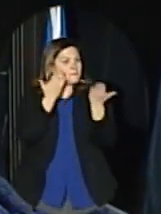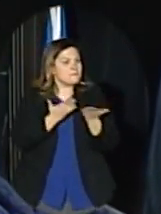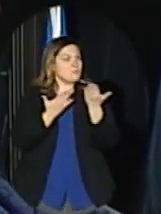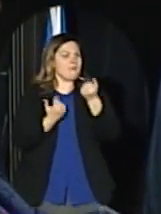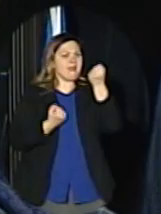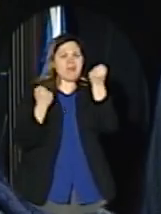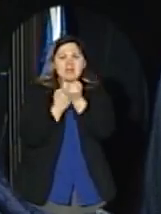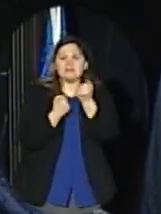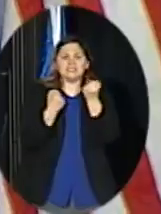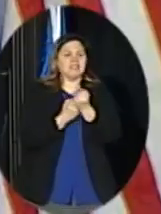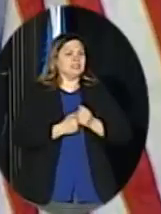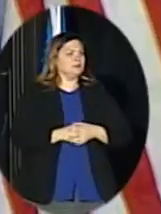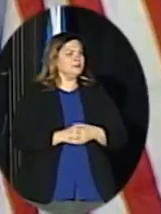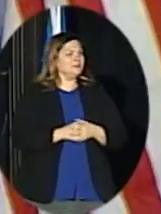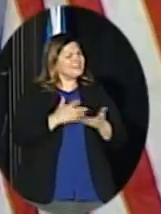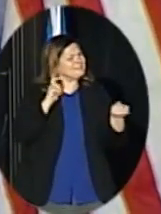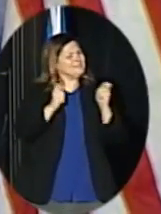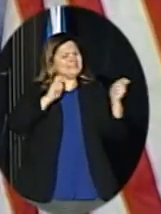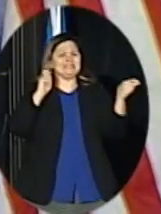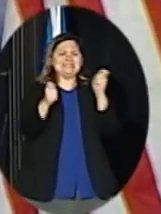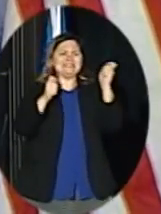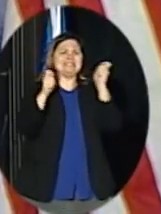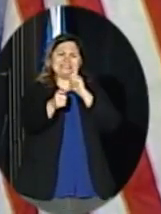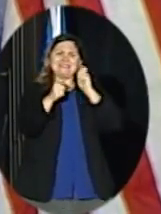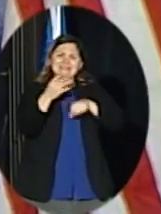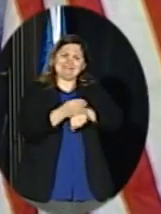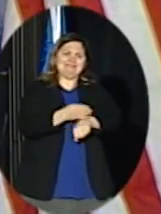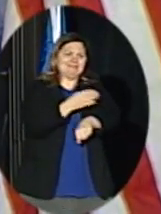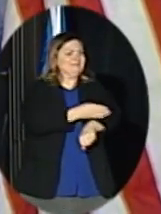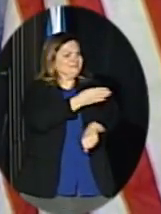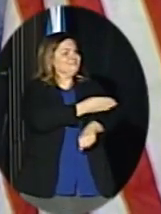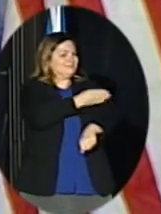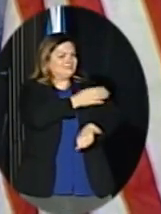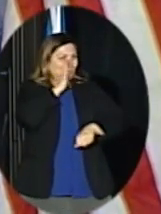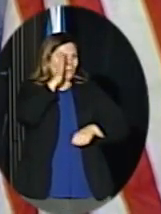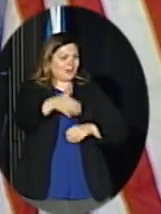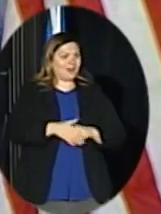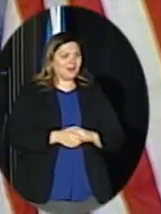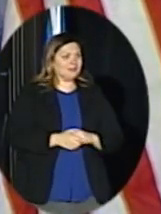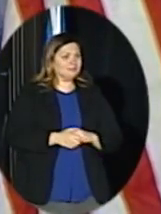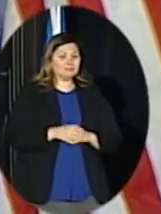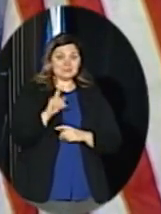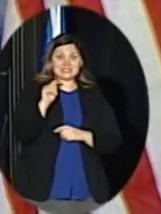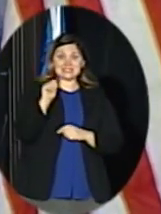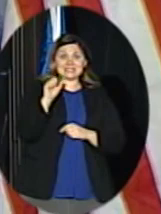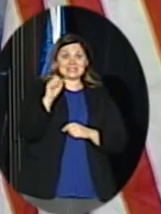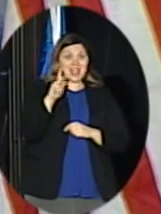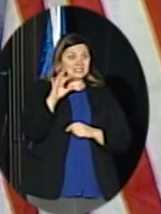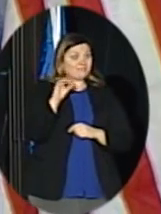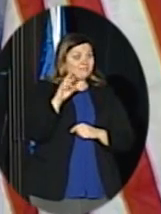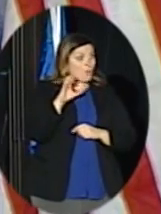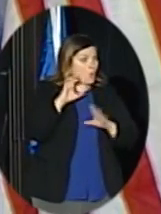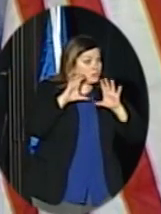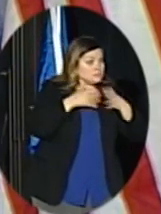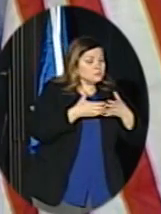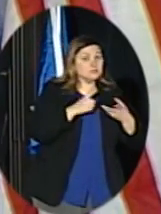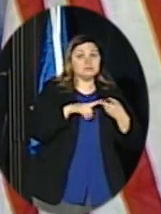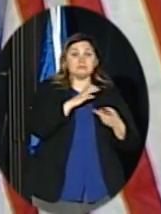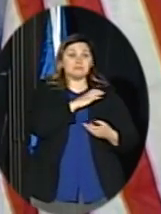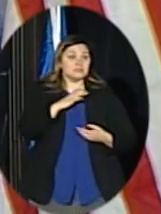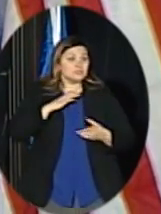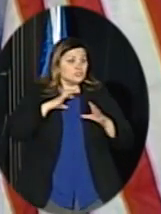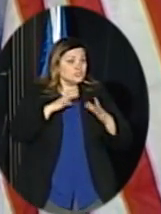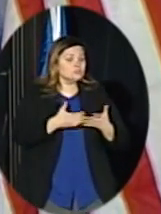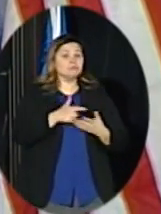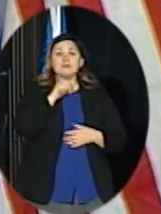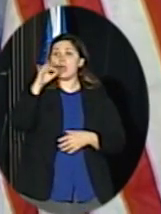lasting transformative change we seek. We'll invite you to serve on task forces, commissions, district councils, and nonprofit boards, and as